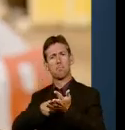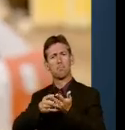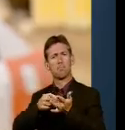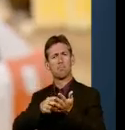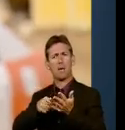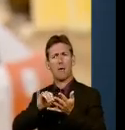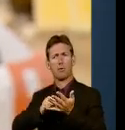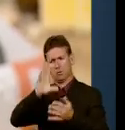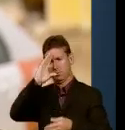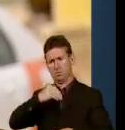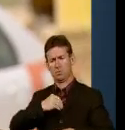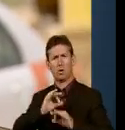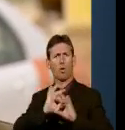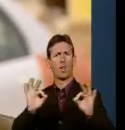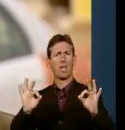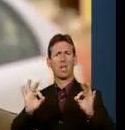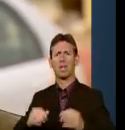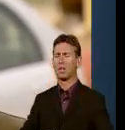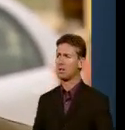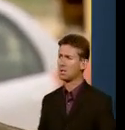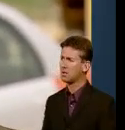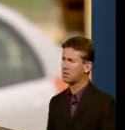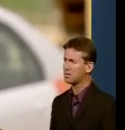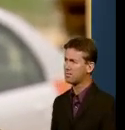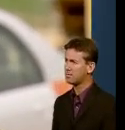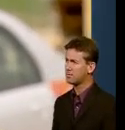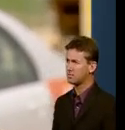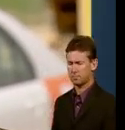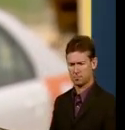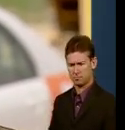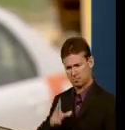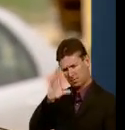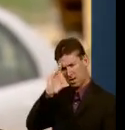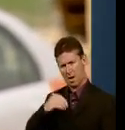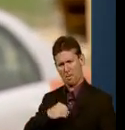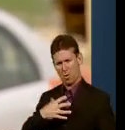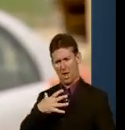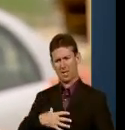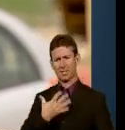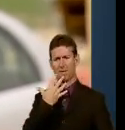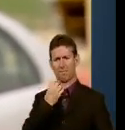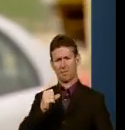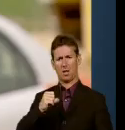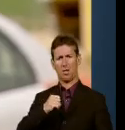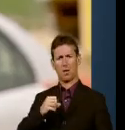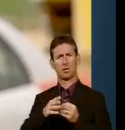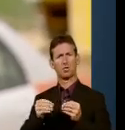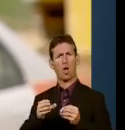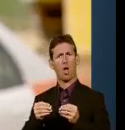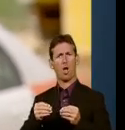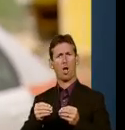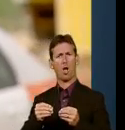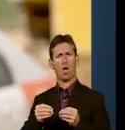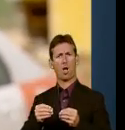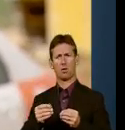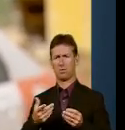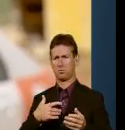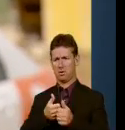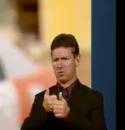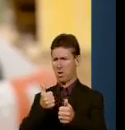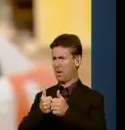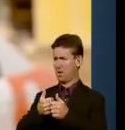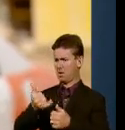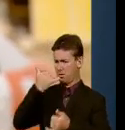They told me it will cost me a lot of money, more than $50,000. No company has called me, and they haven't done anything for